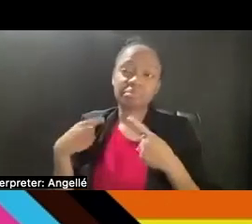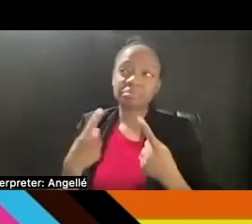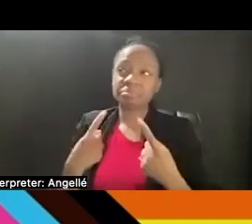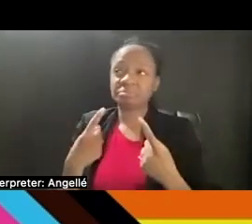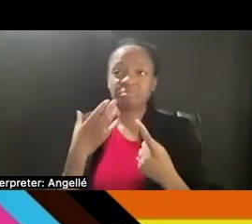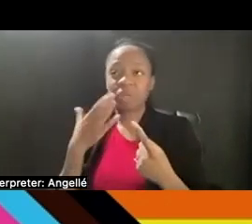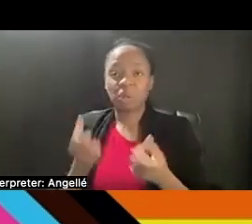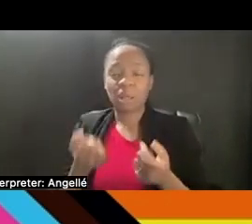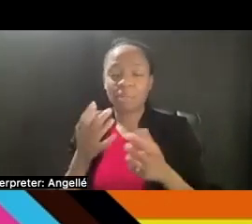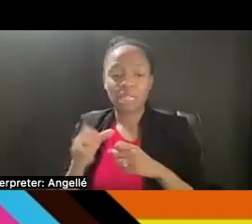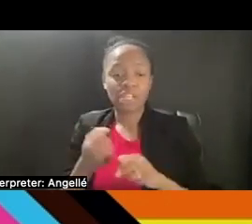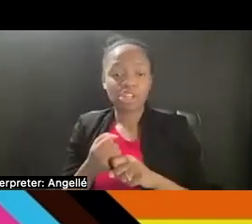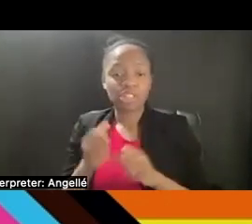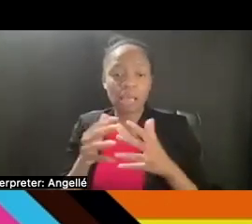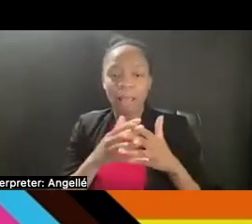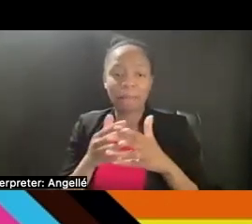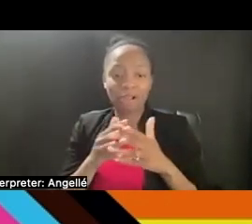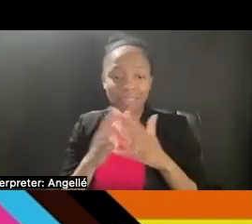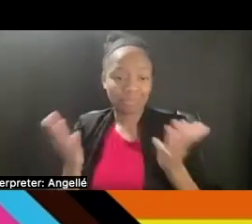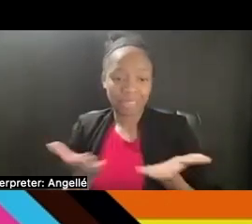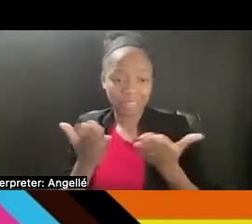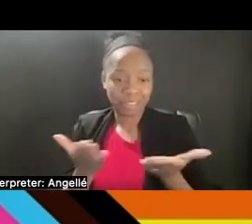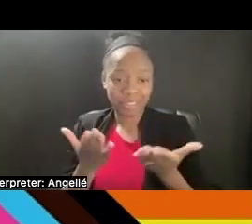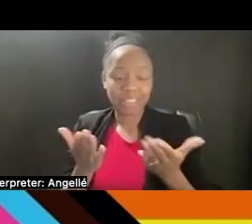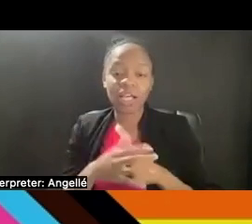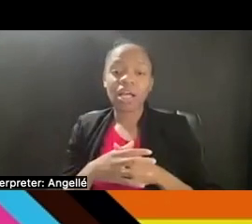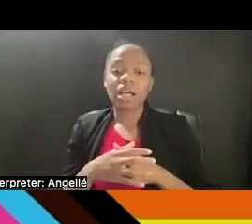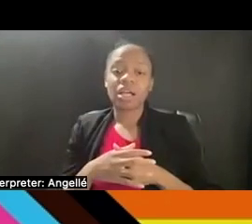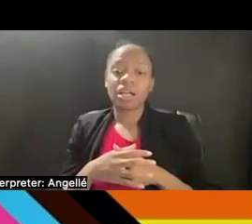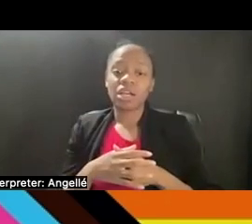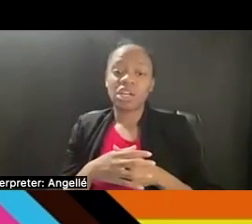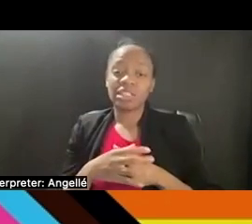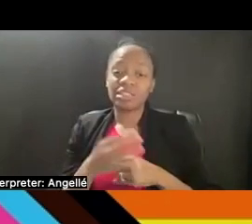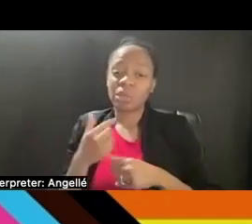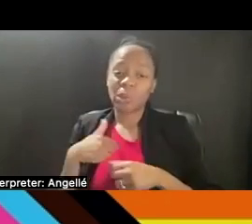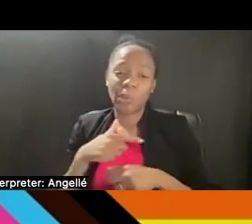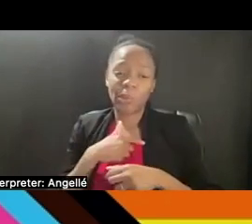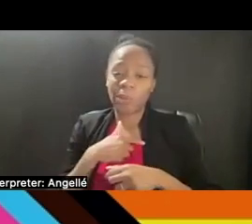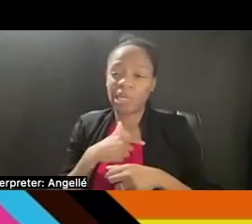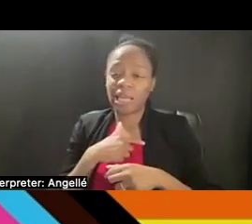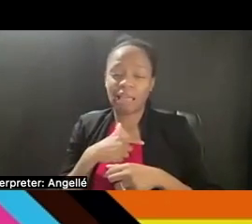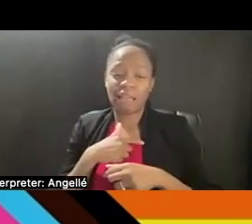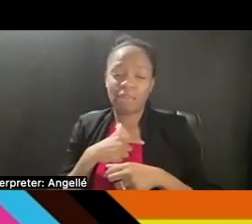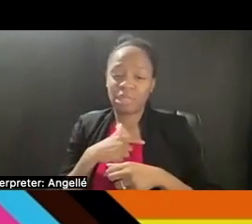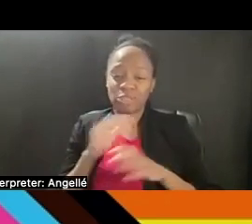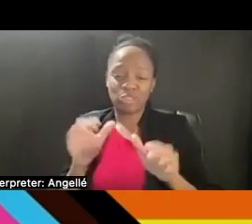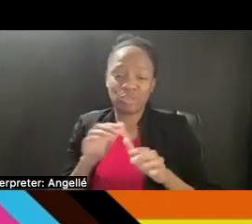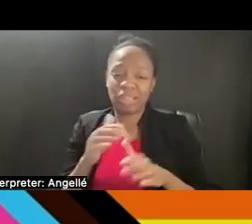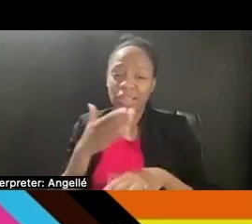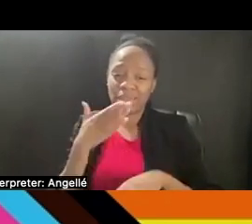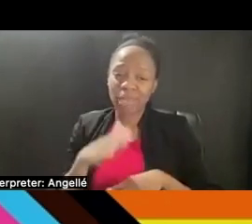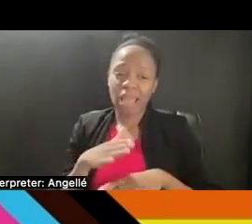years America has existed, we have done a really poor job at developing